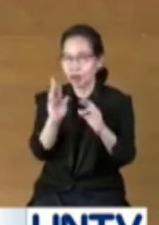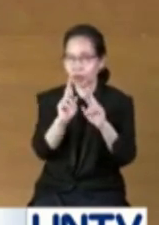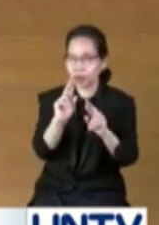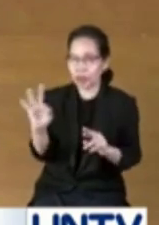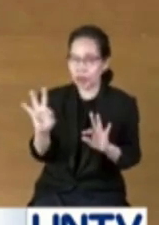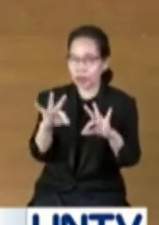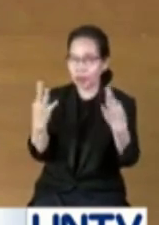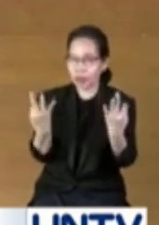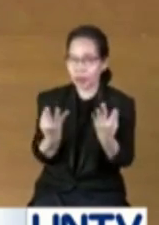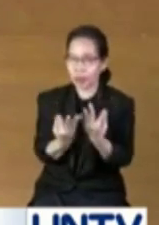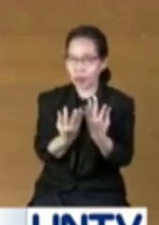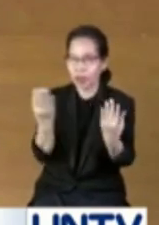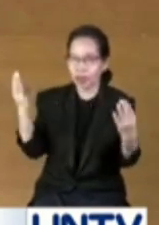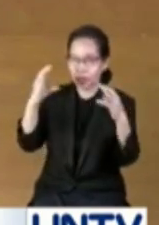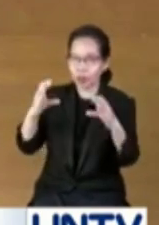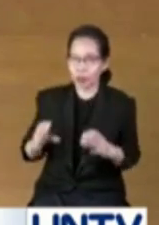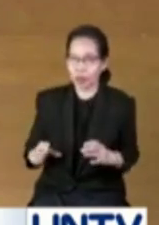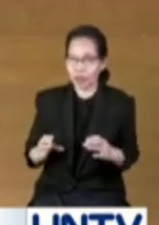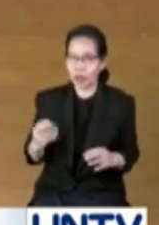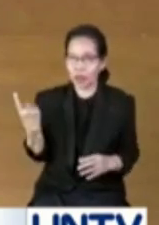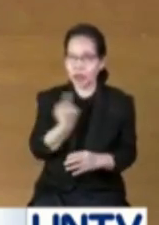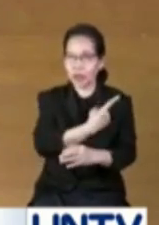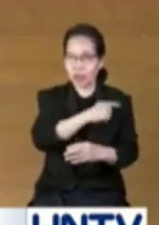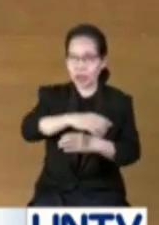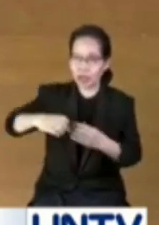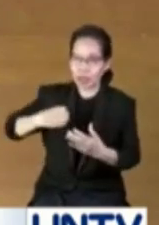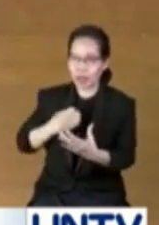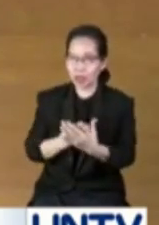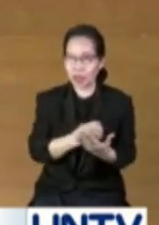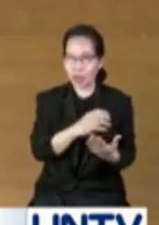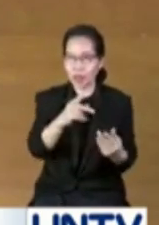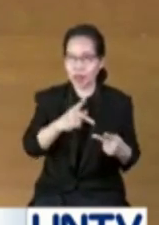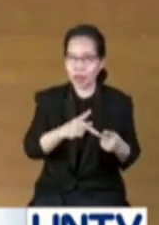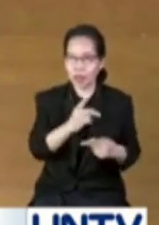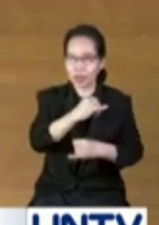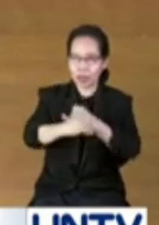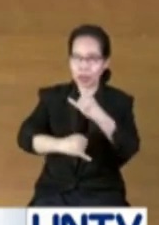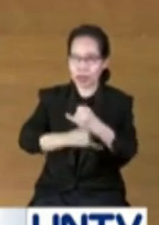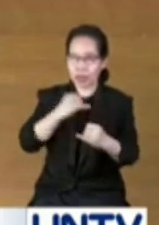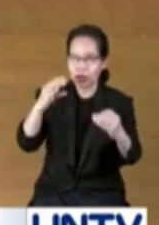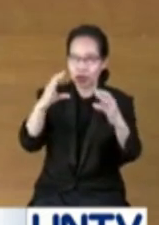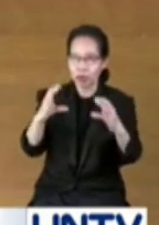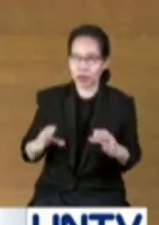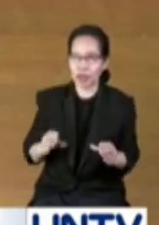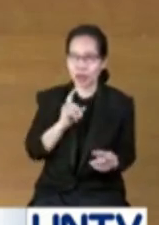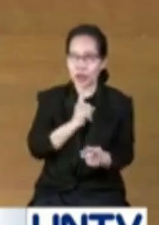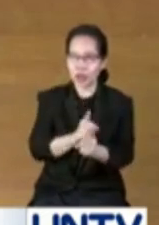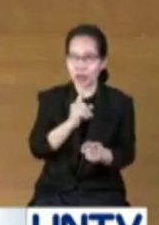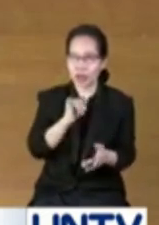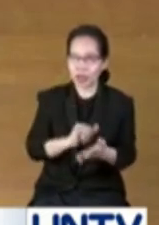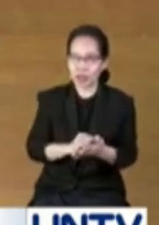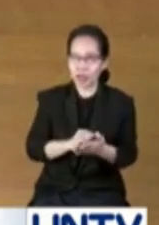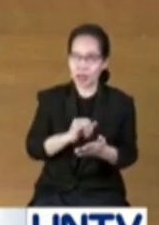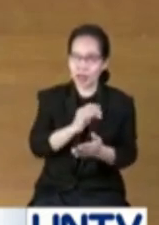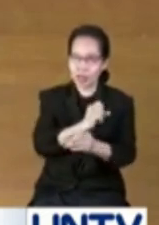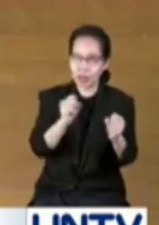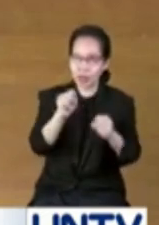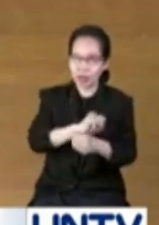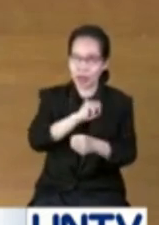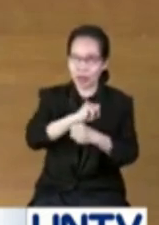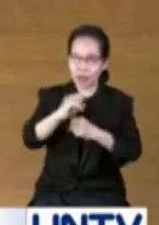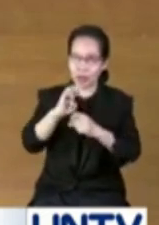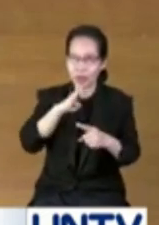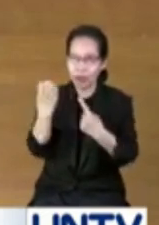communities. We are engaging with our partners in the international community to ensure a safe working environment for our